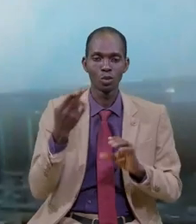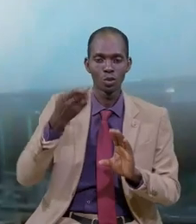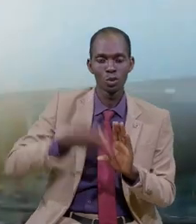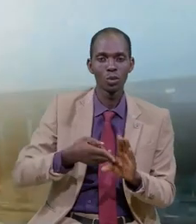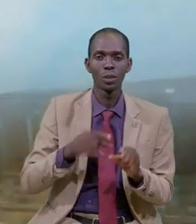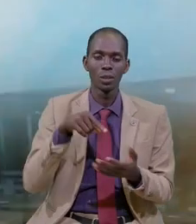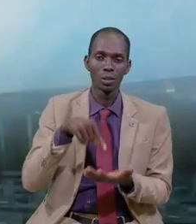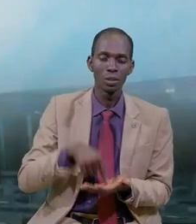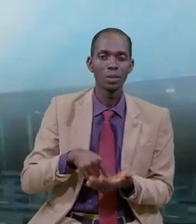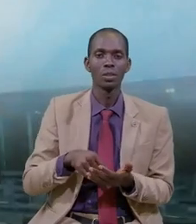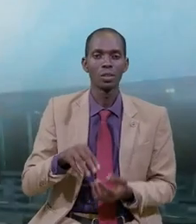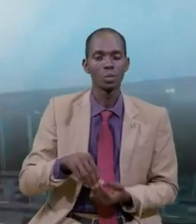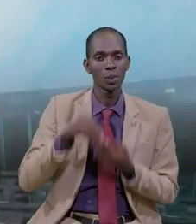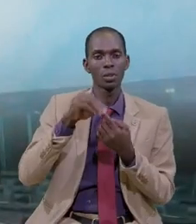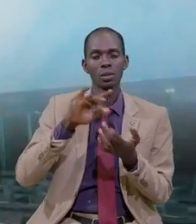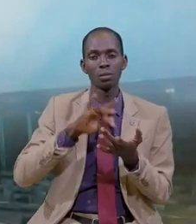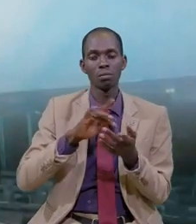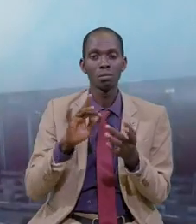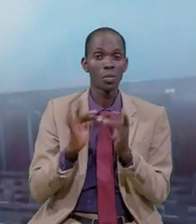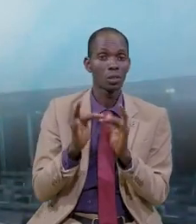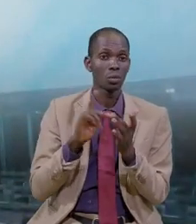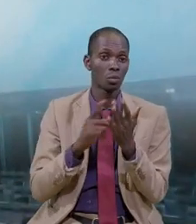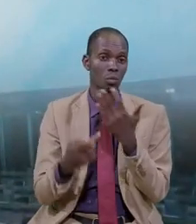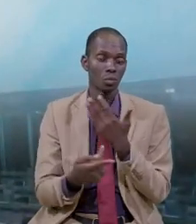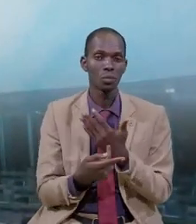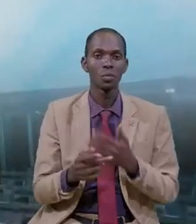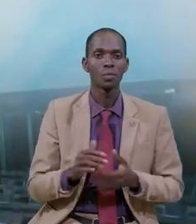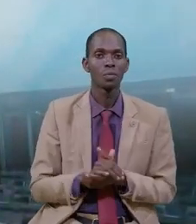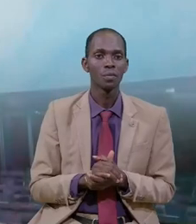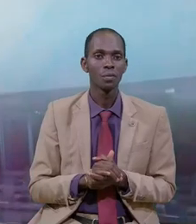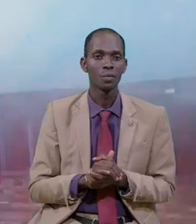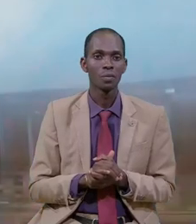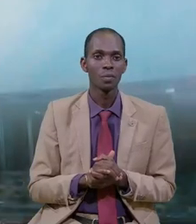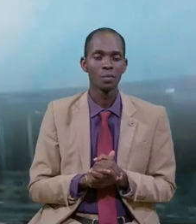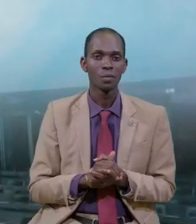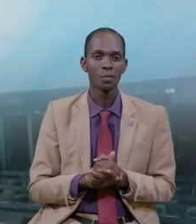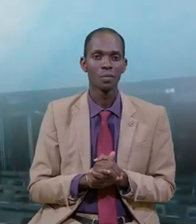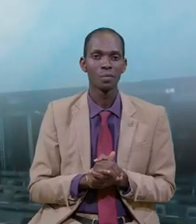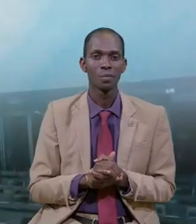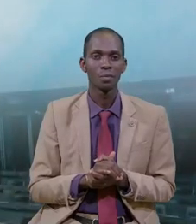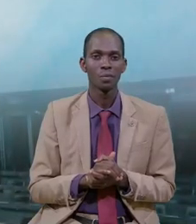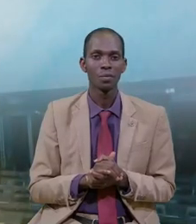sera ravi de vous compter parmi les participants. Also,